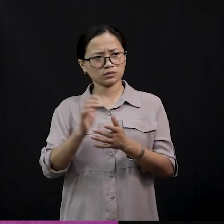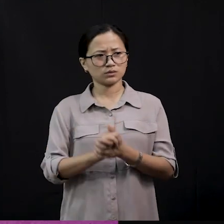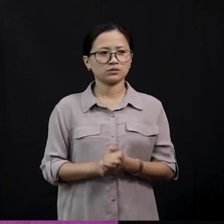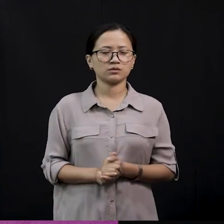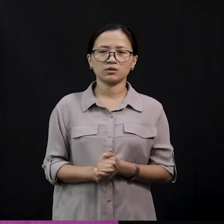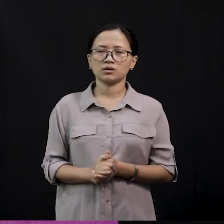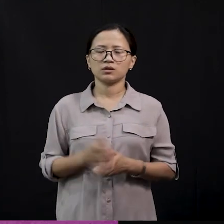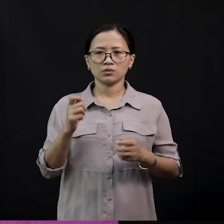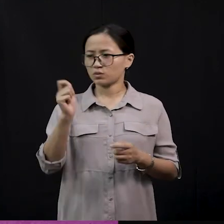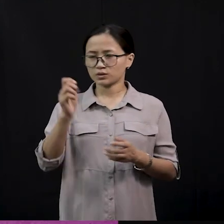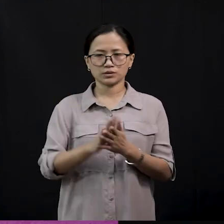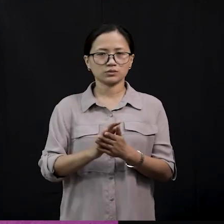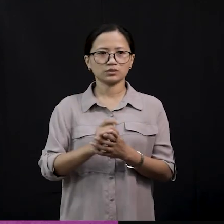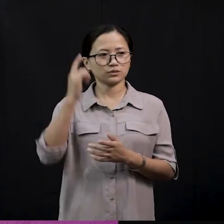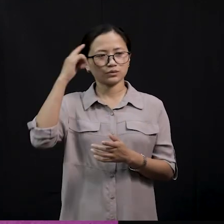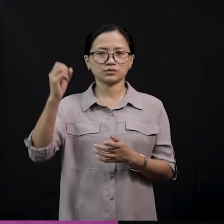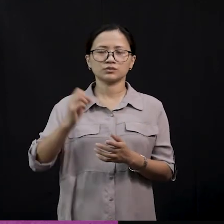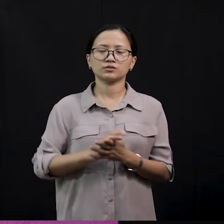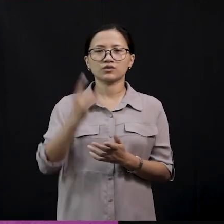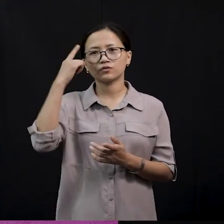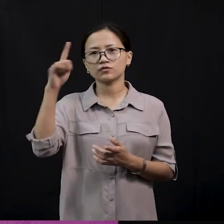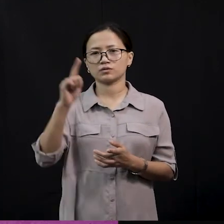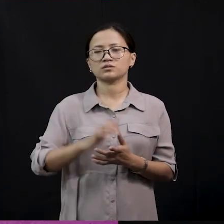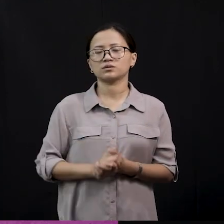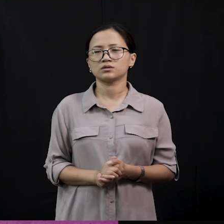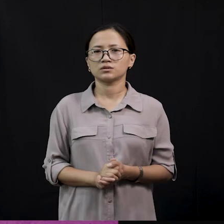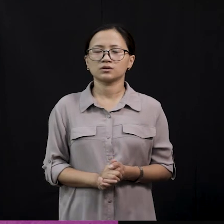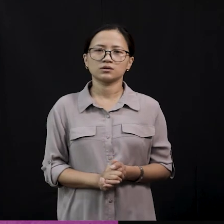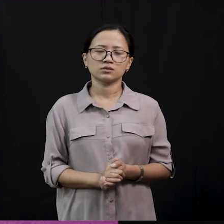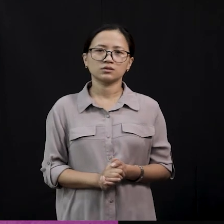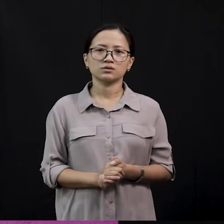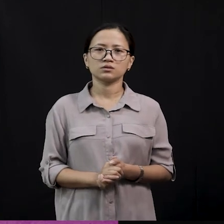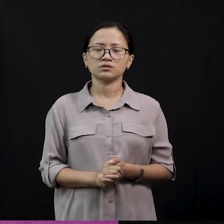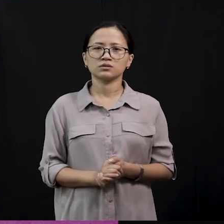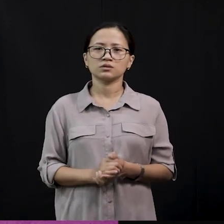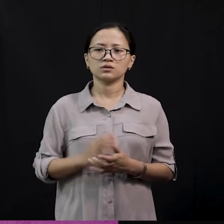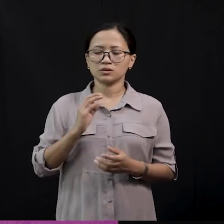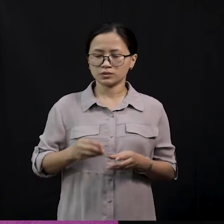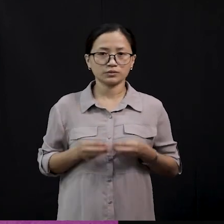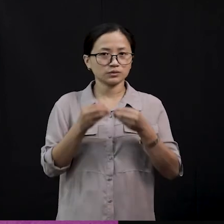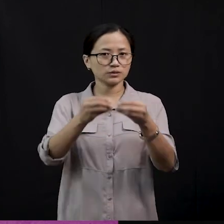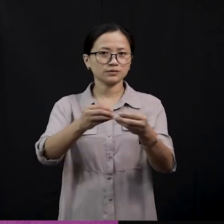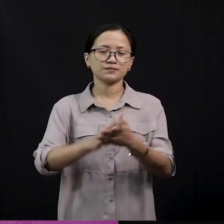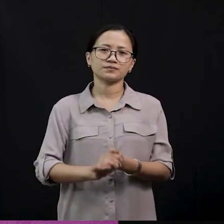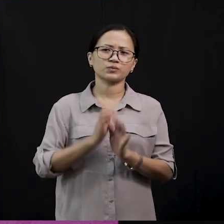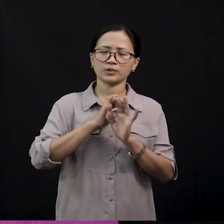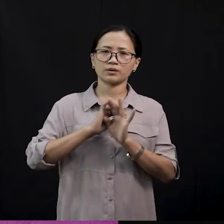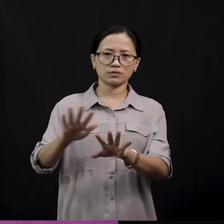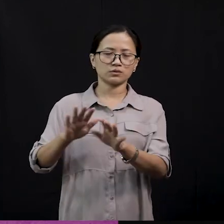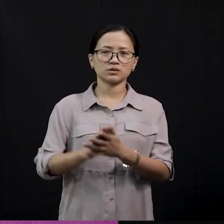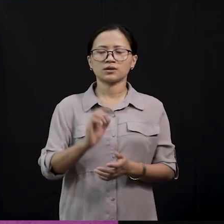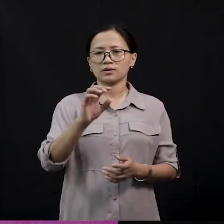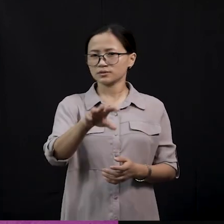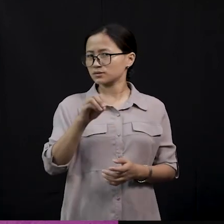to labor. He cried out to be hired, in fact. And yet when he was offered, he declined them